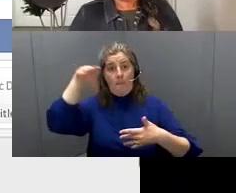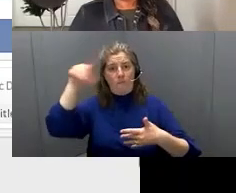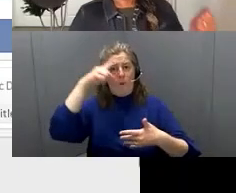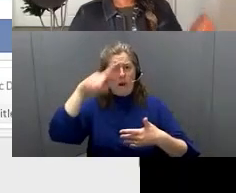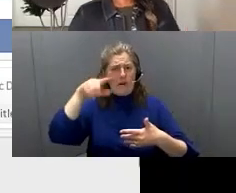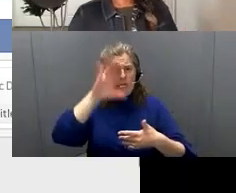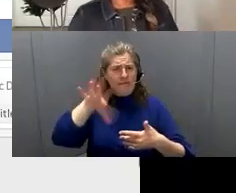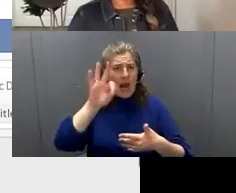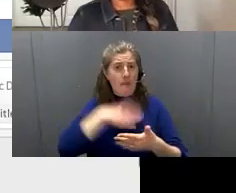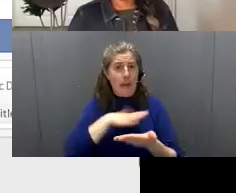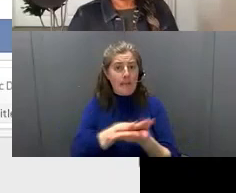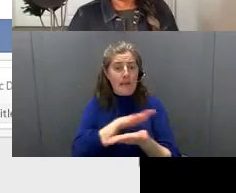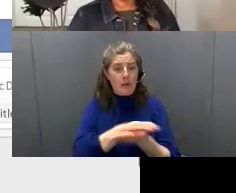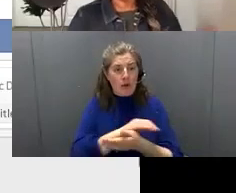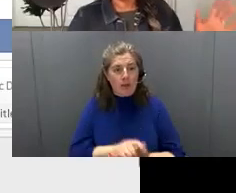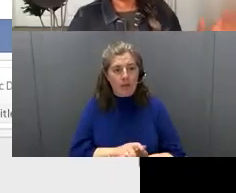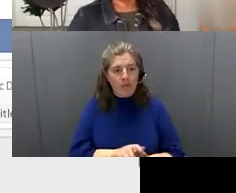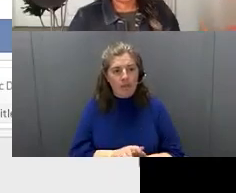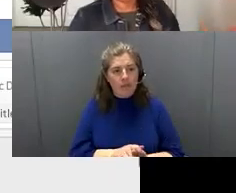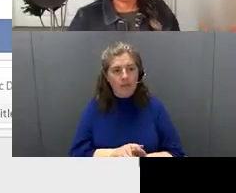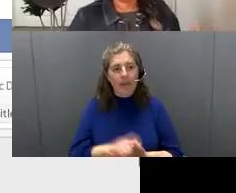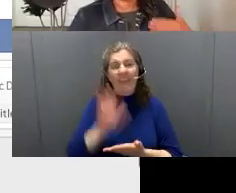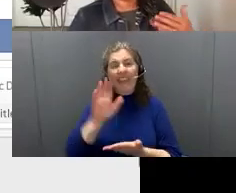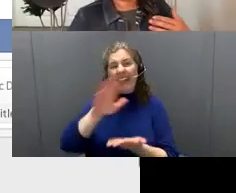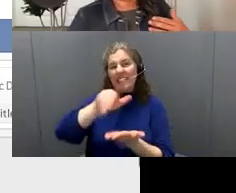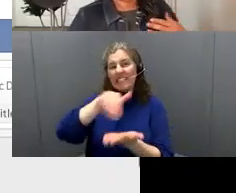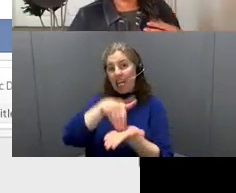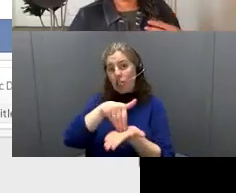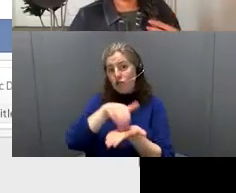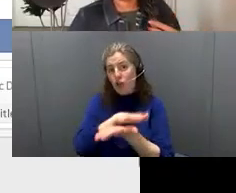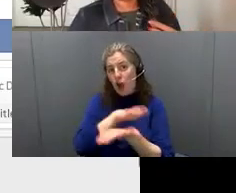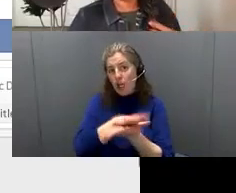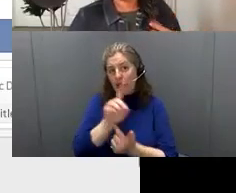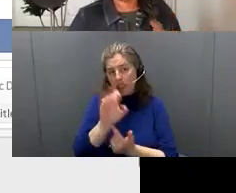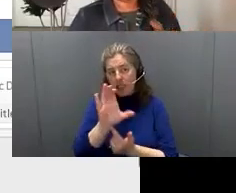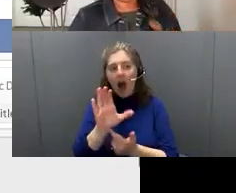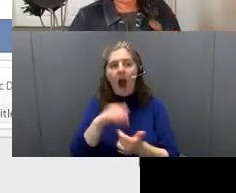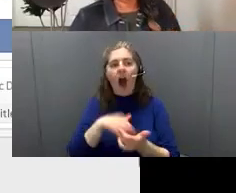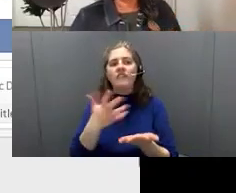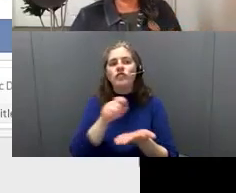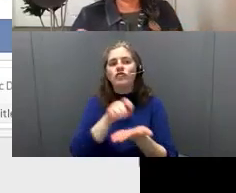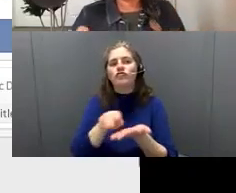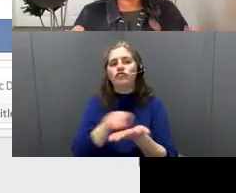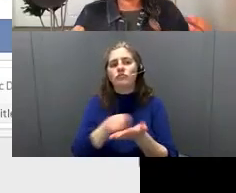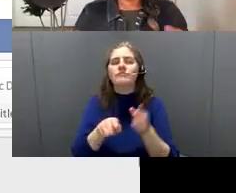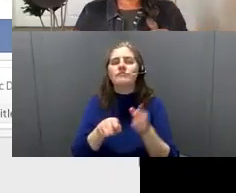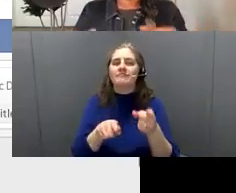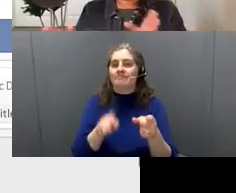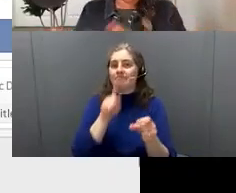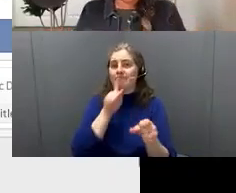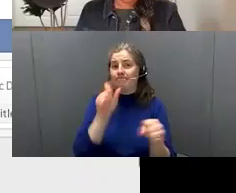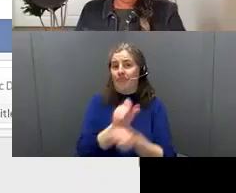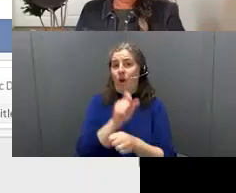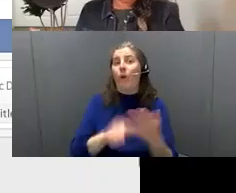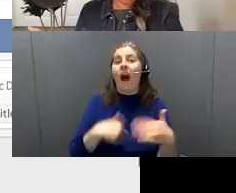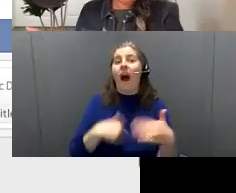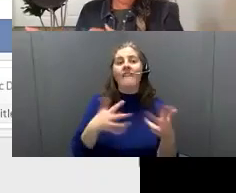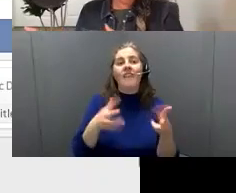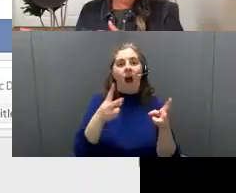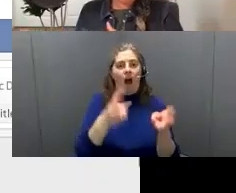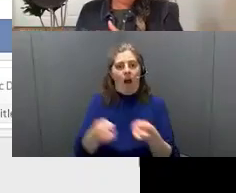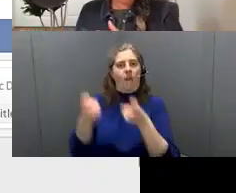papers. And in the central document, I have just written, and this is what I uploaded into